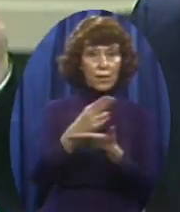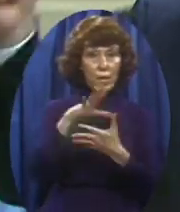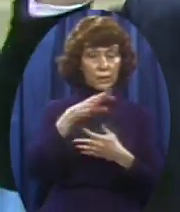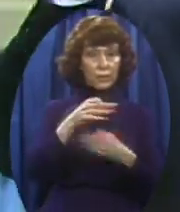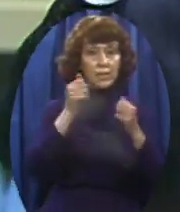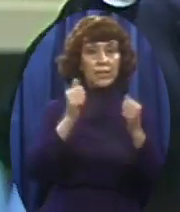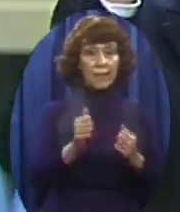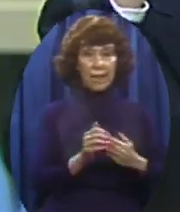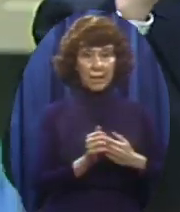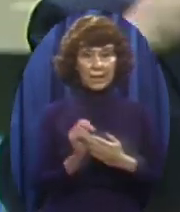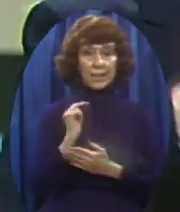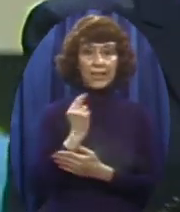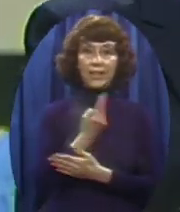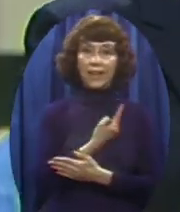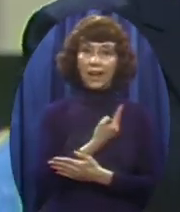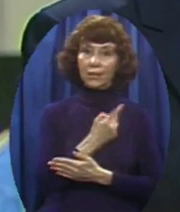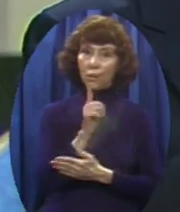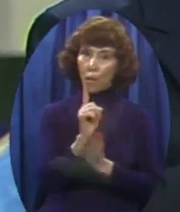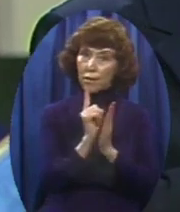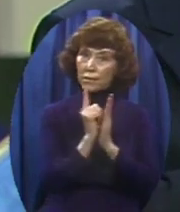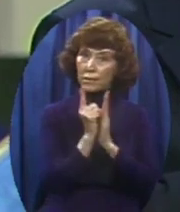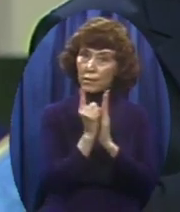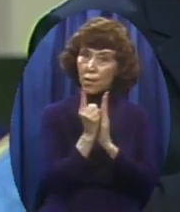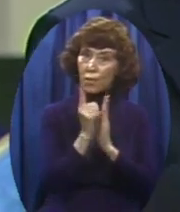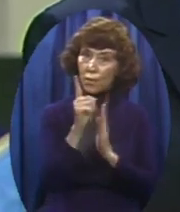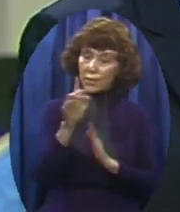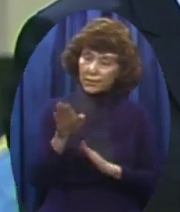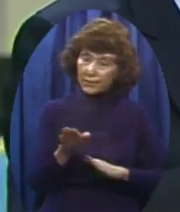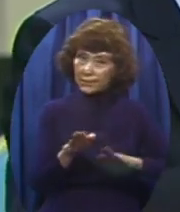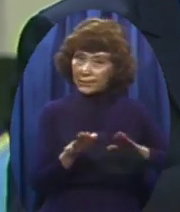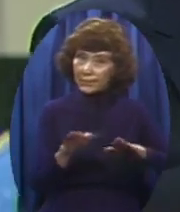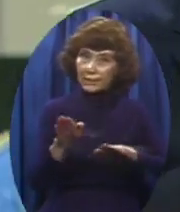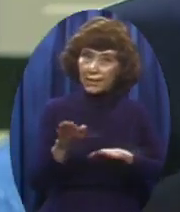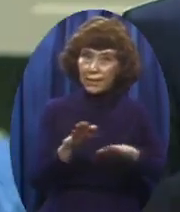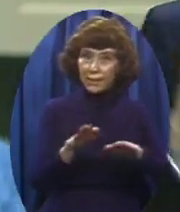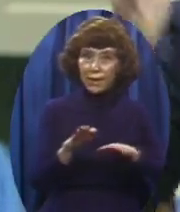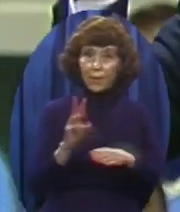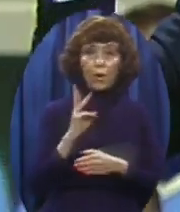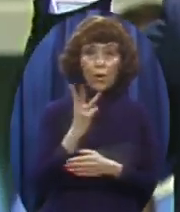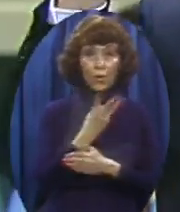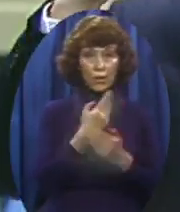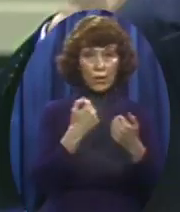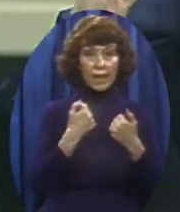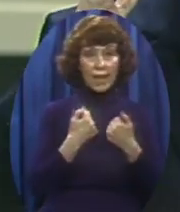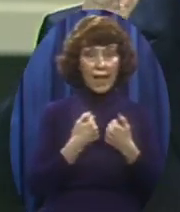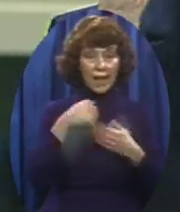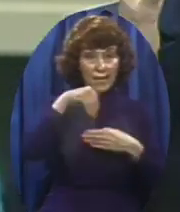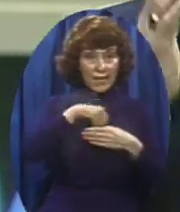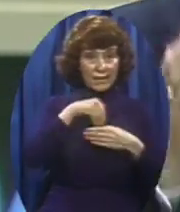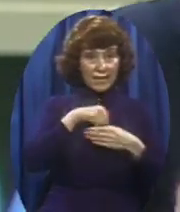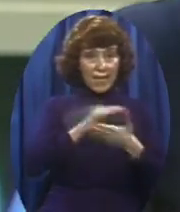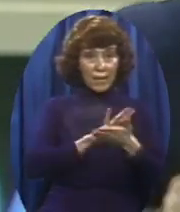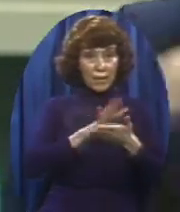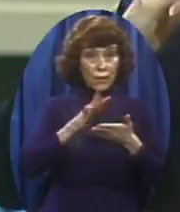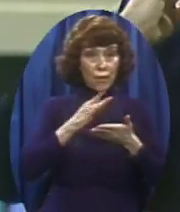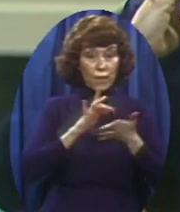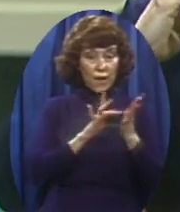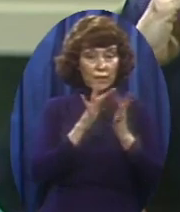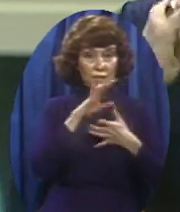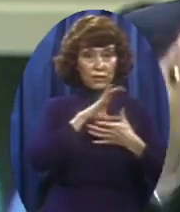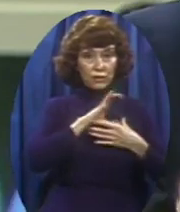at a time. We have living in us the Spirit of the living Christ, the glorified Christ. And if we get up every morning dependent on his